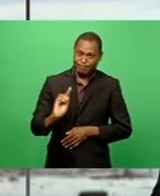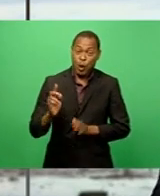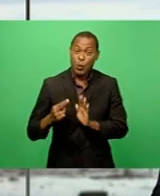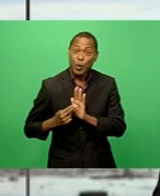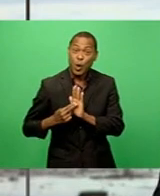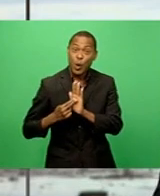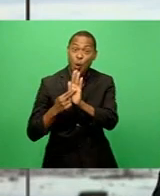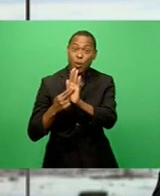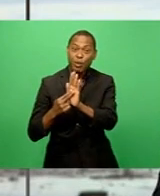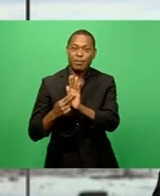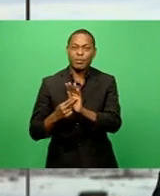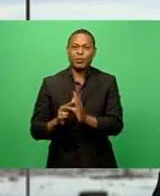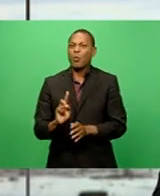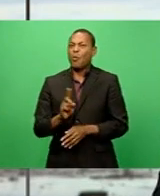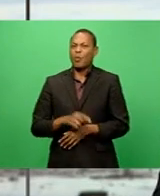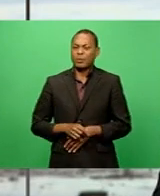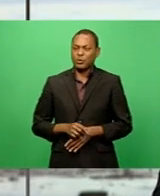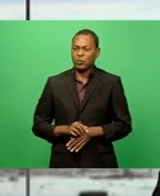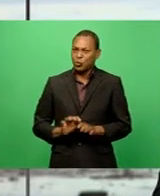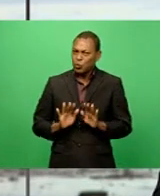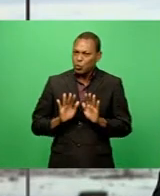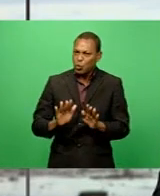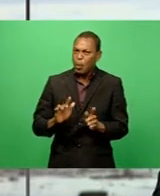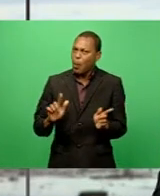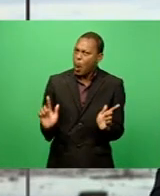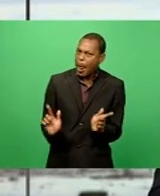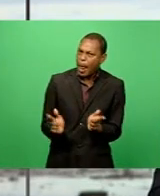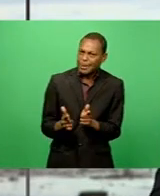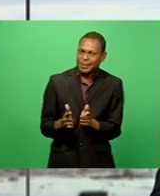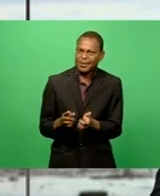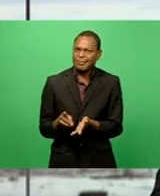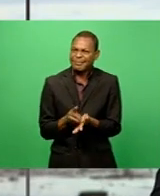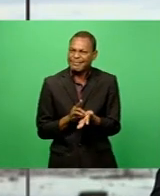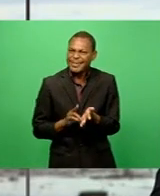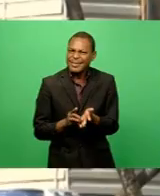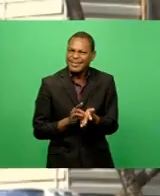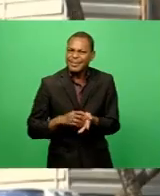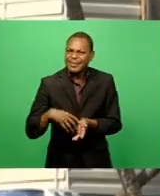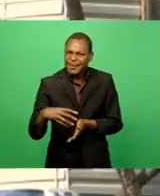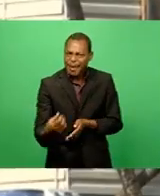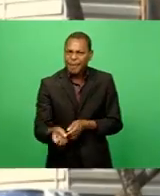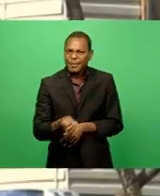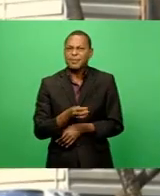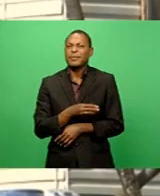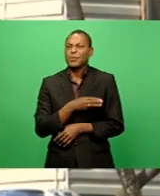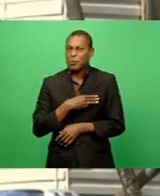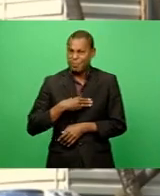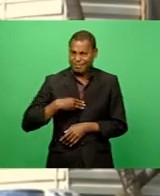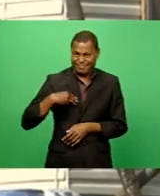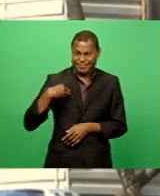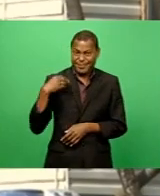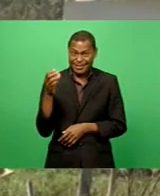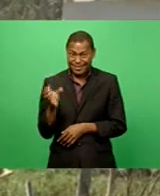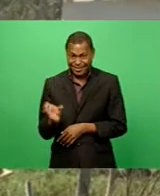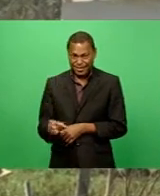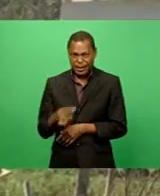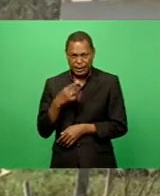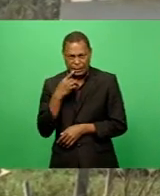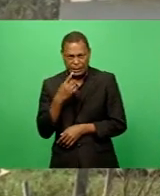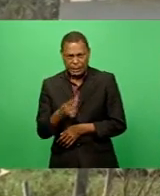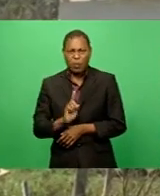to mitigate the risk of disease following TC Yasa. Ministry of Health Permanent Secretary Dr. James Fong says the risk